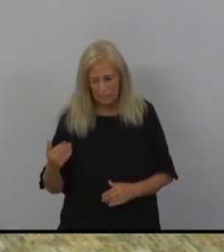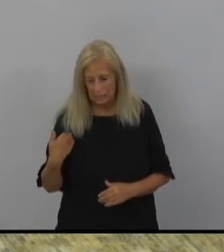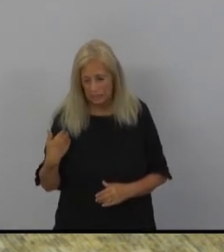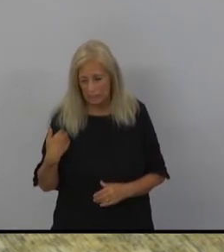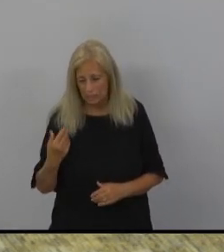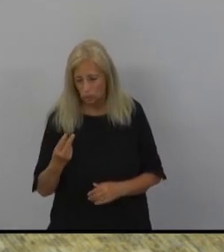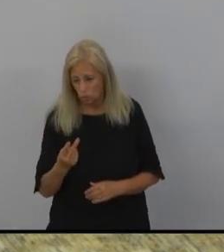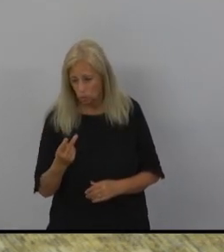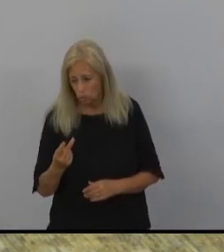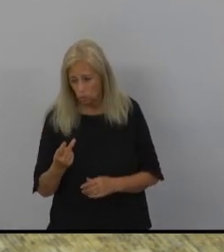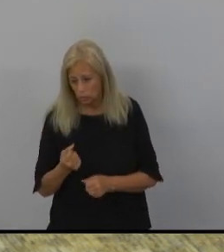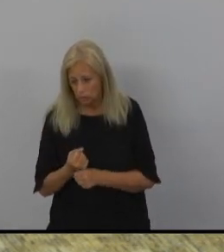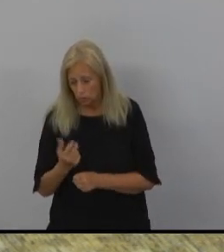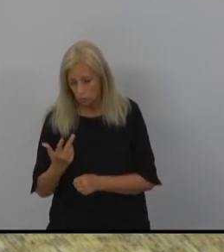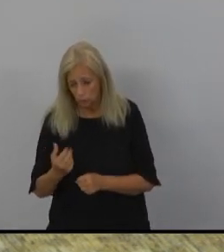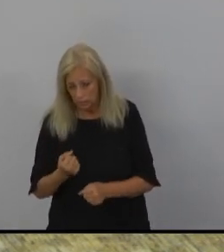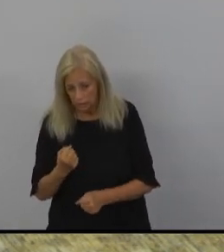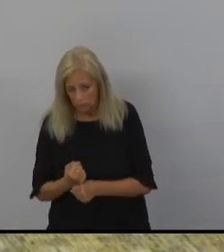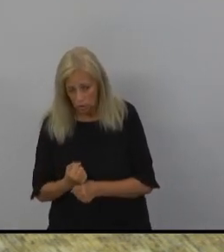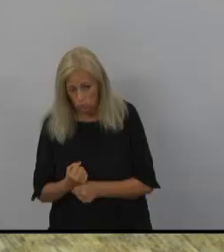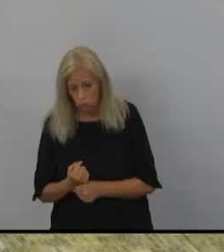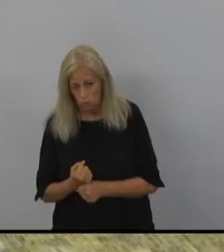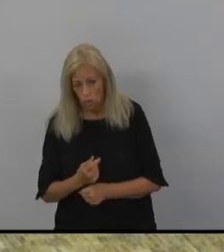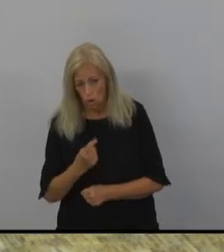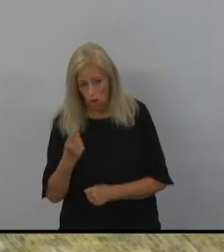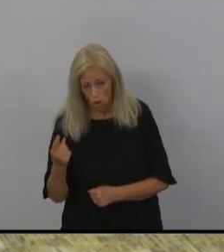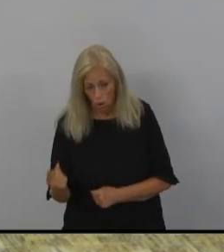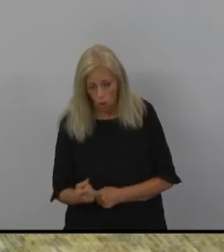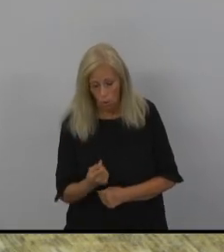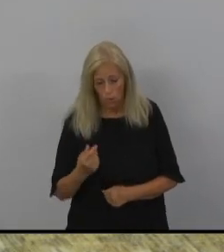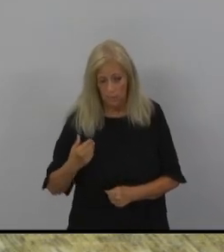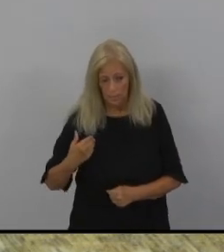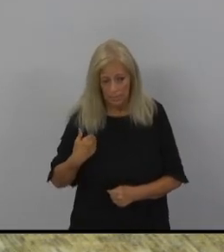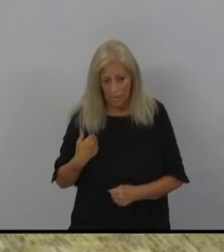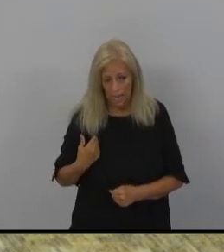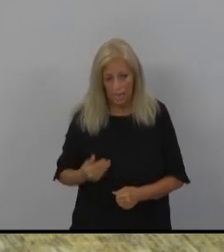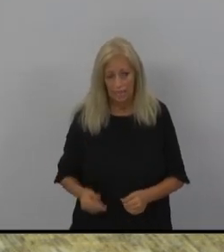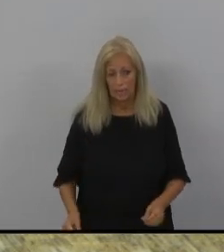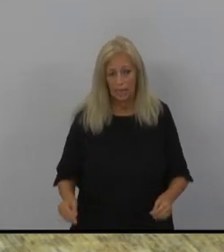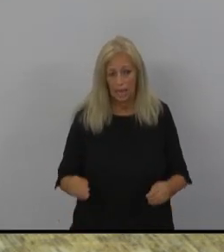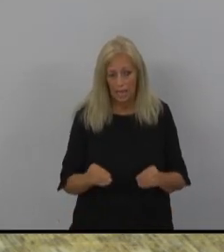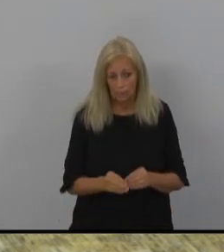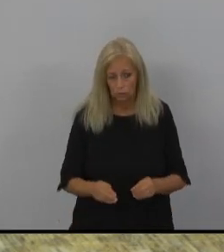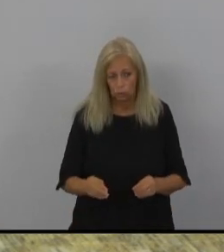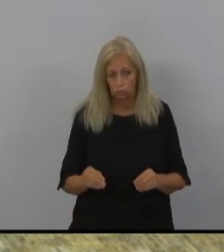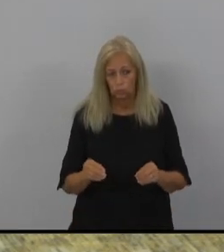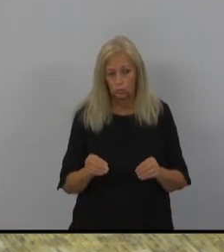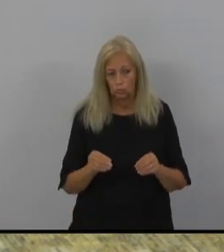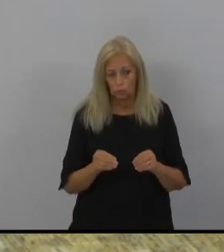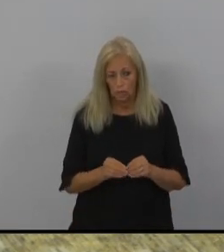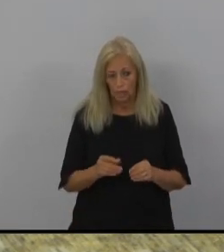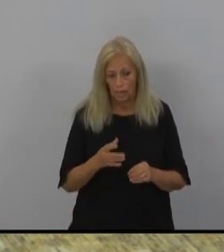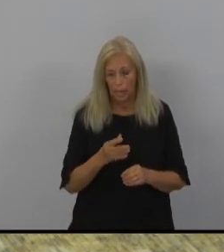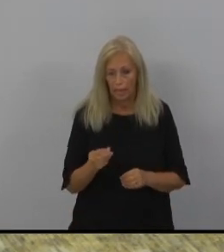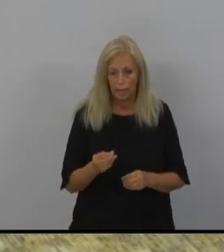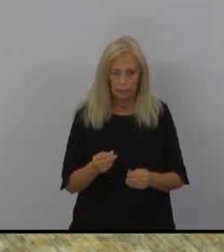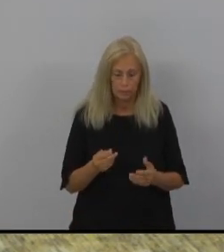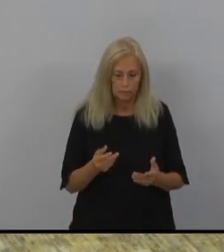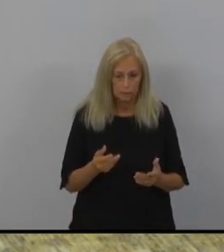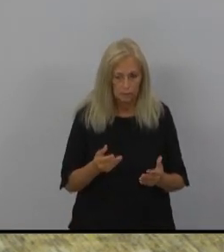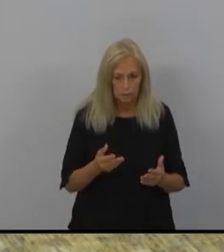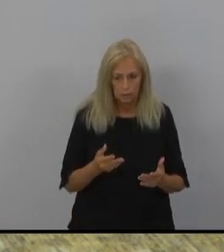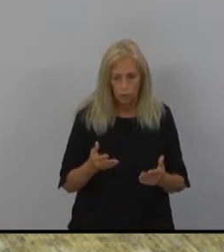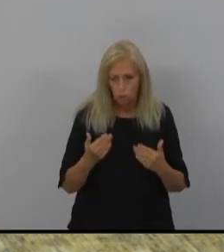3 years, we've always had extra in this, and it's always been waiting for coolers